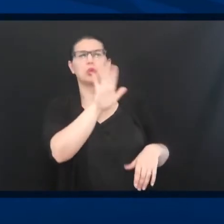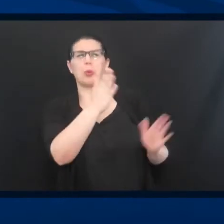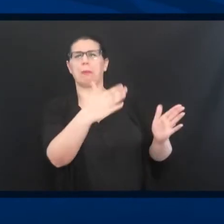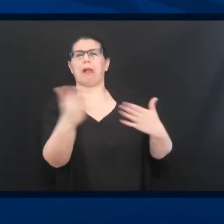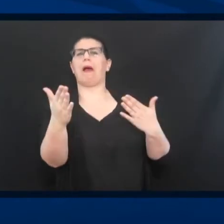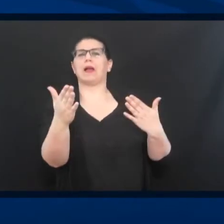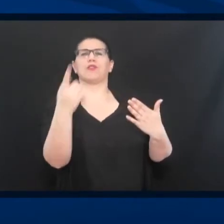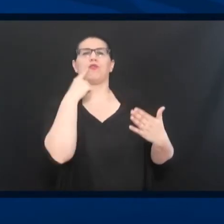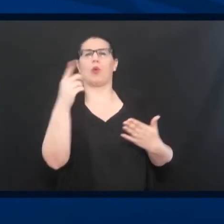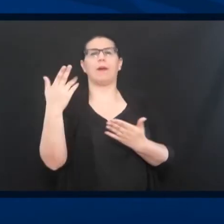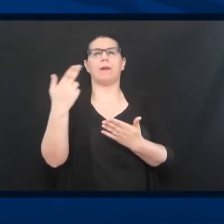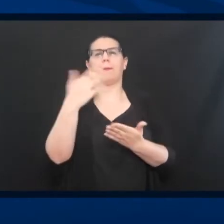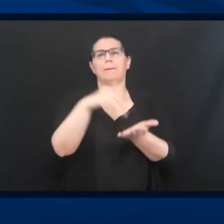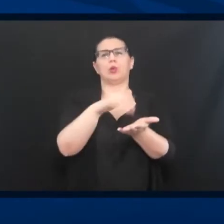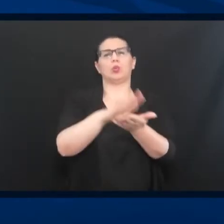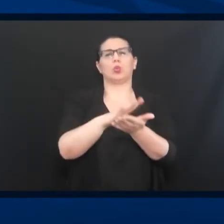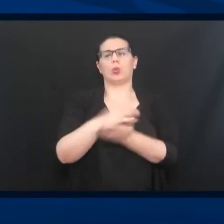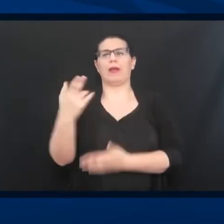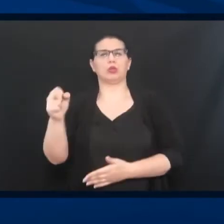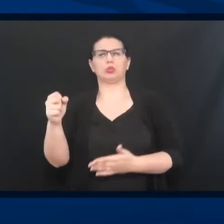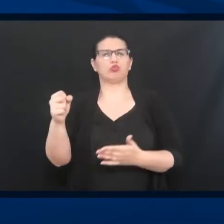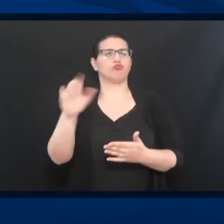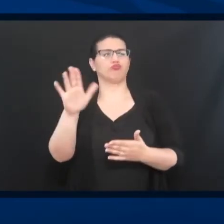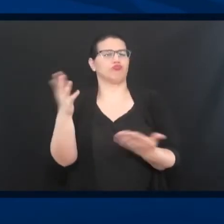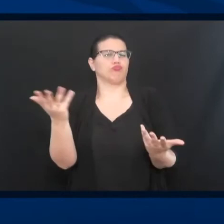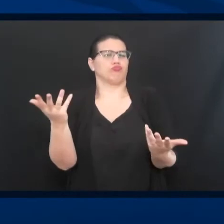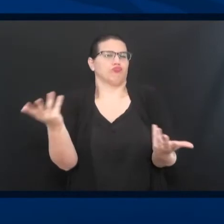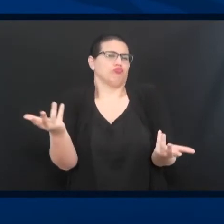and high schools across the state?